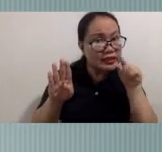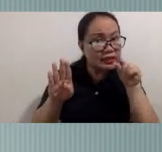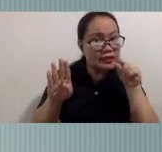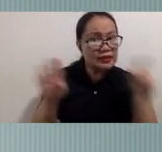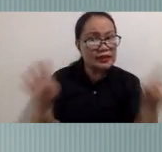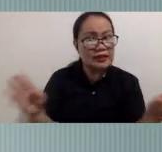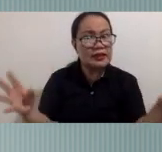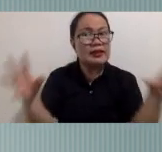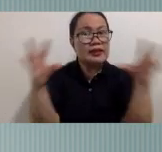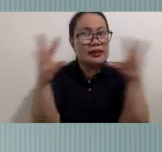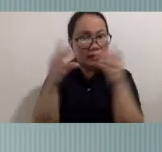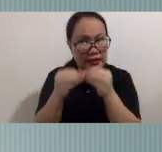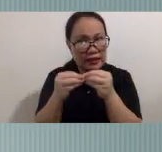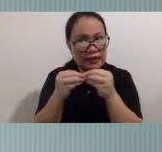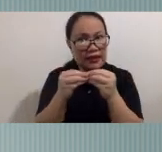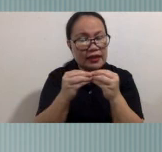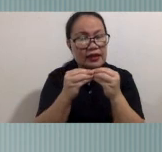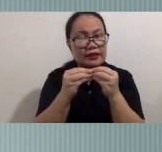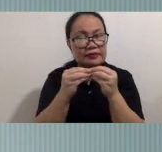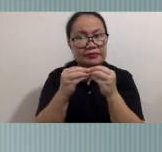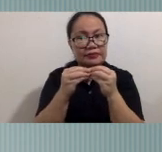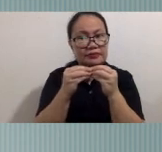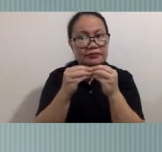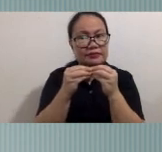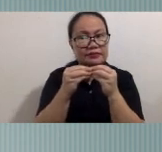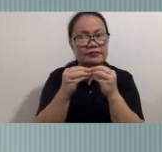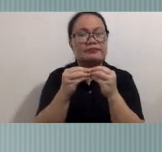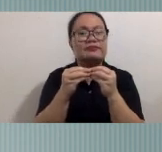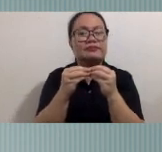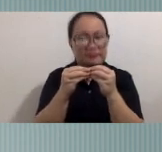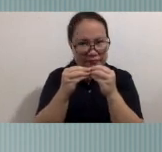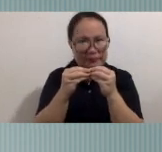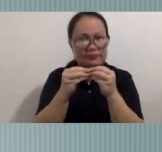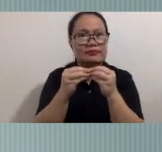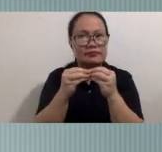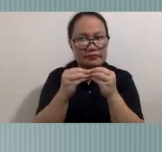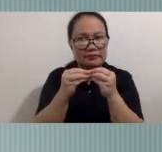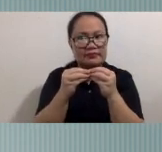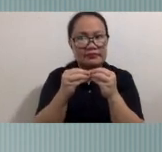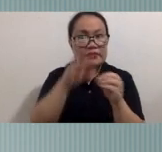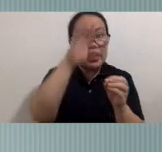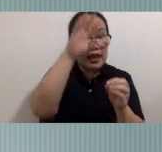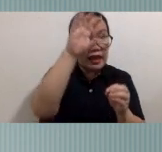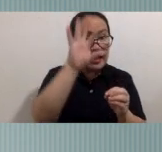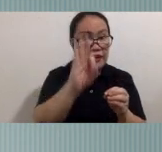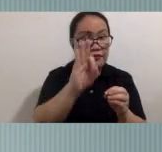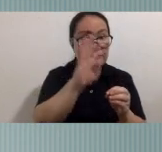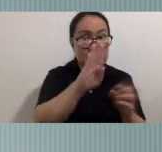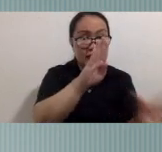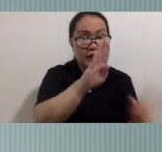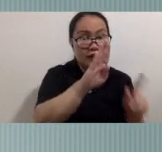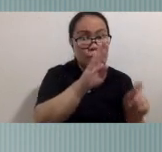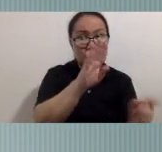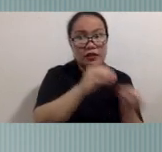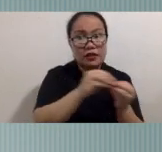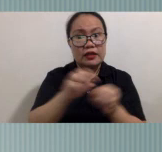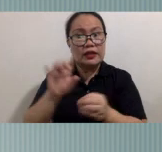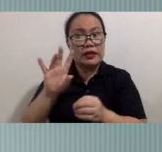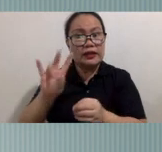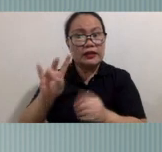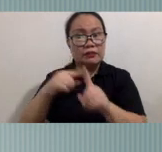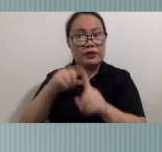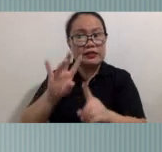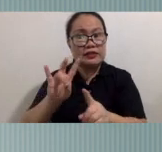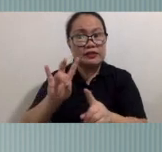will add all the elements in Facebook and on Twitter. So, ayan. So, we will have 8 plus 7 plus